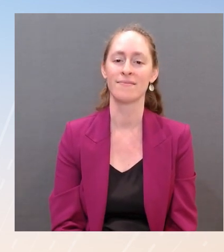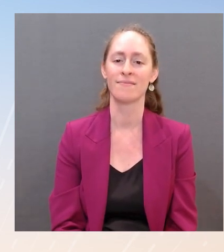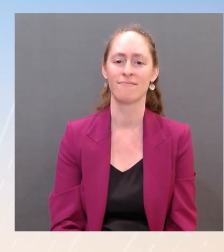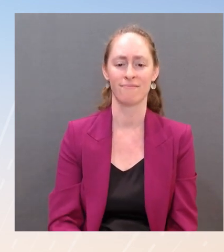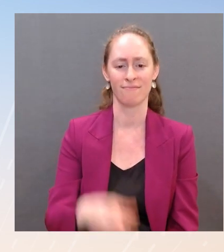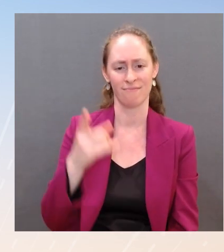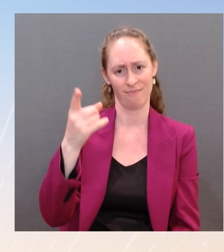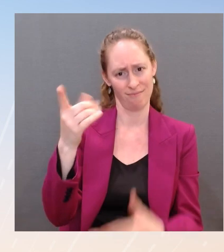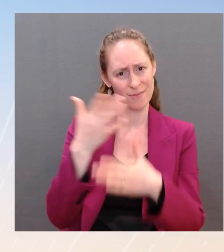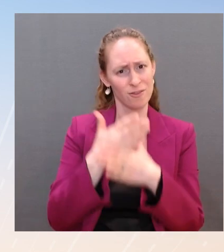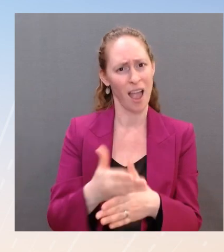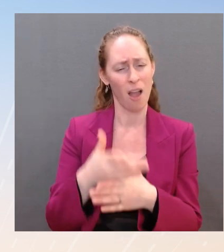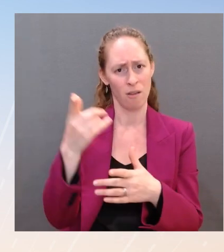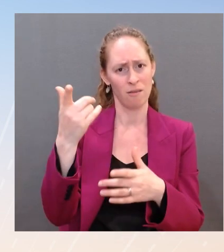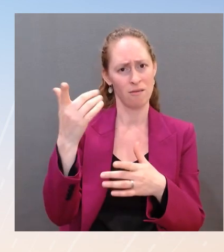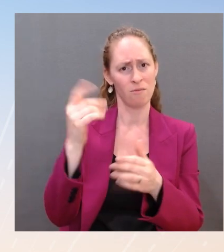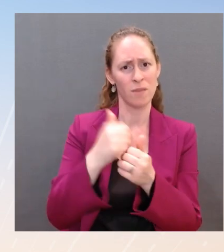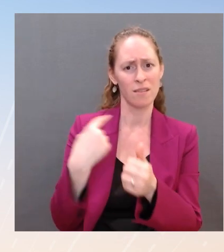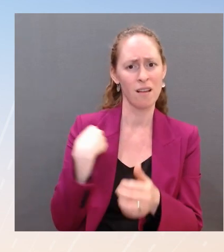to you. Thank you.